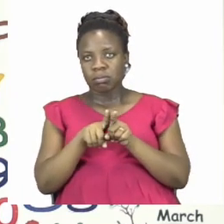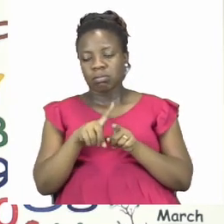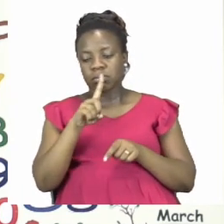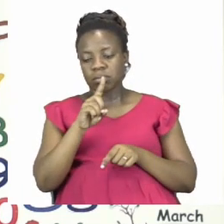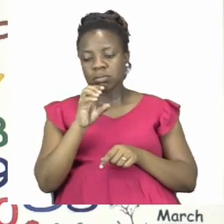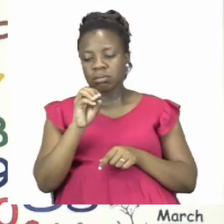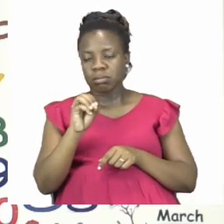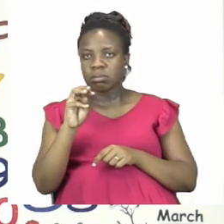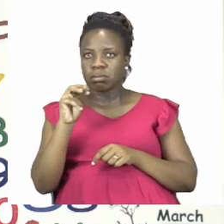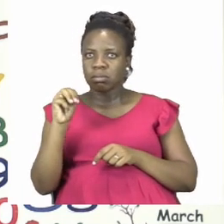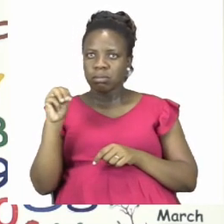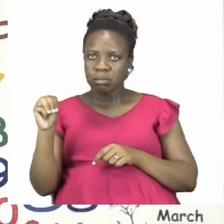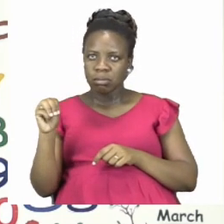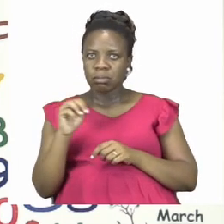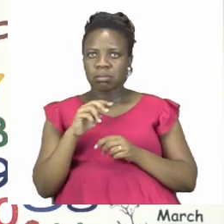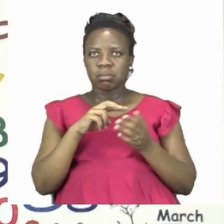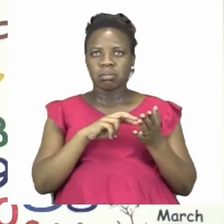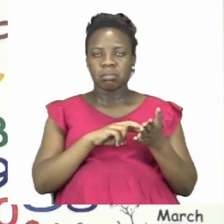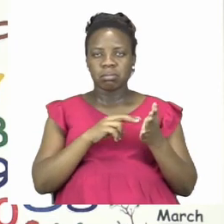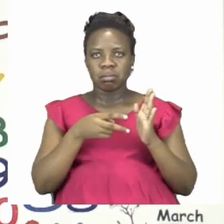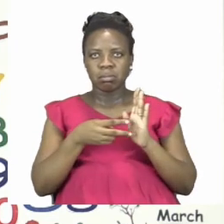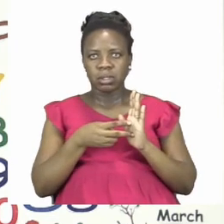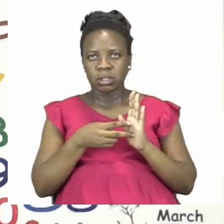I had 50